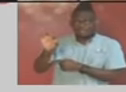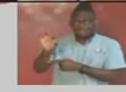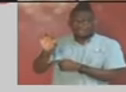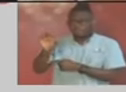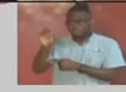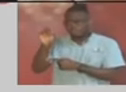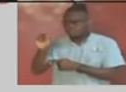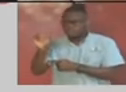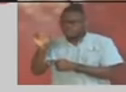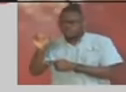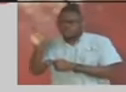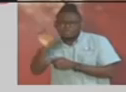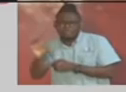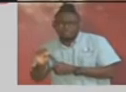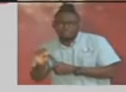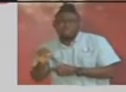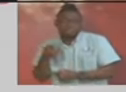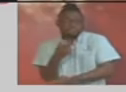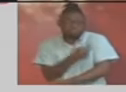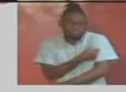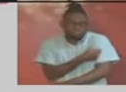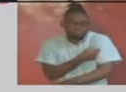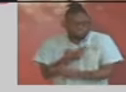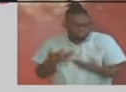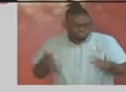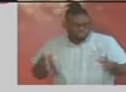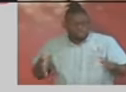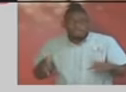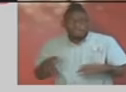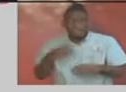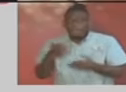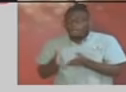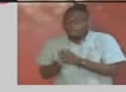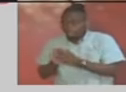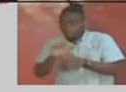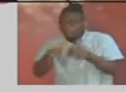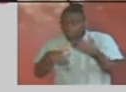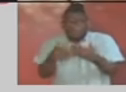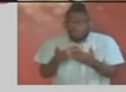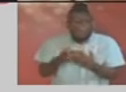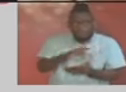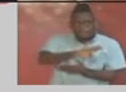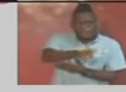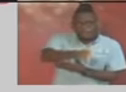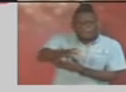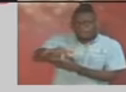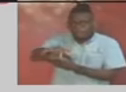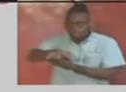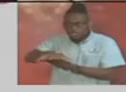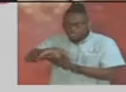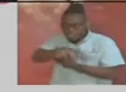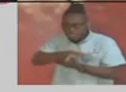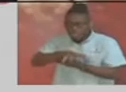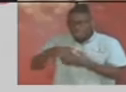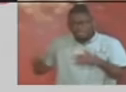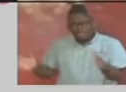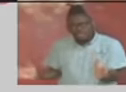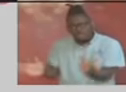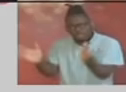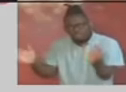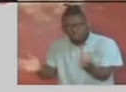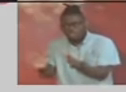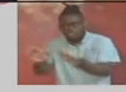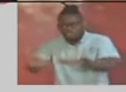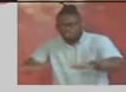a national level, we had made a call to all the CMHs. I would have met with all of them formally as well, including Tobago, to